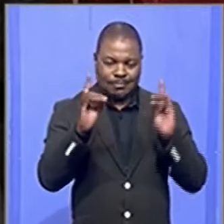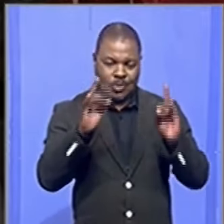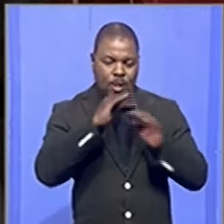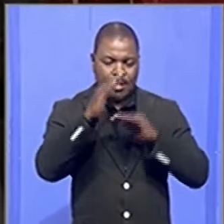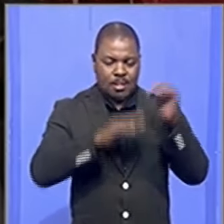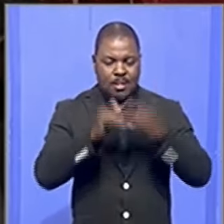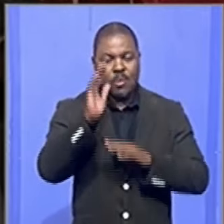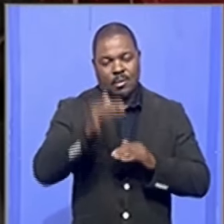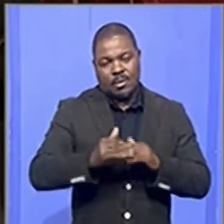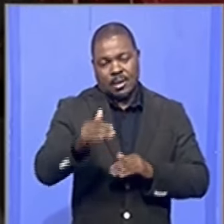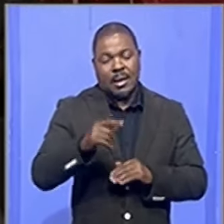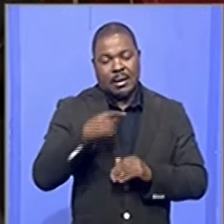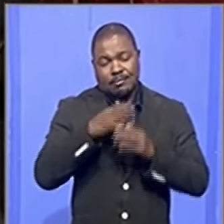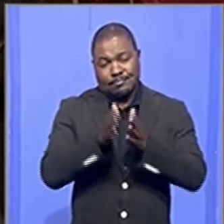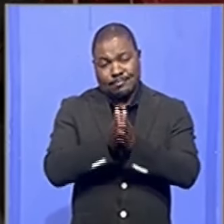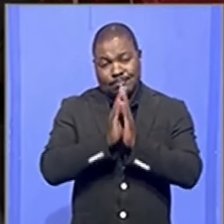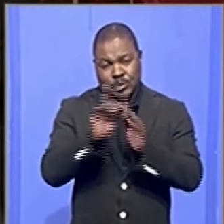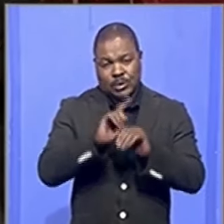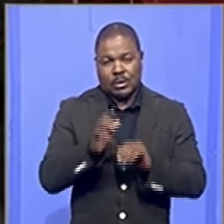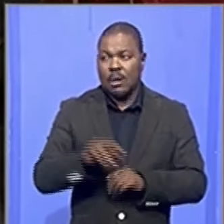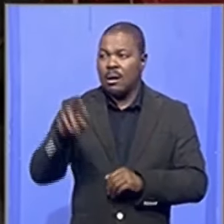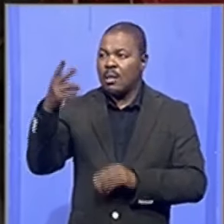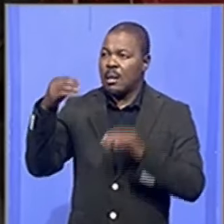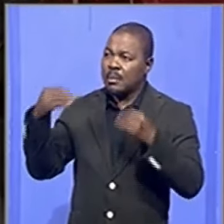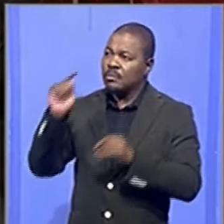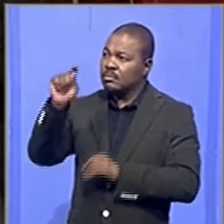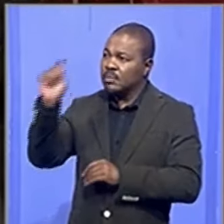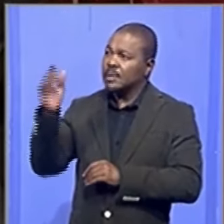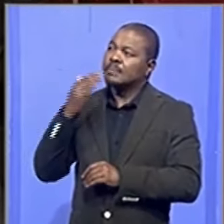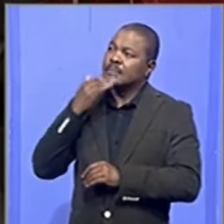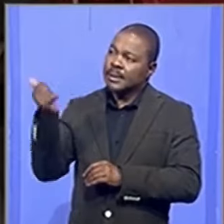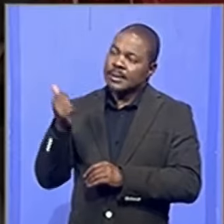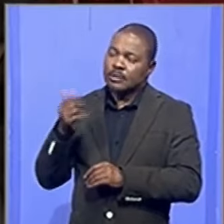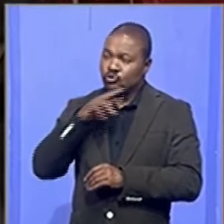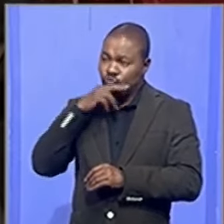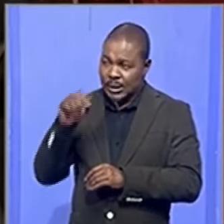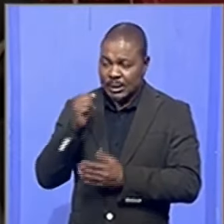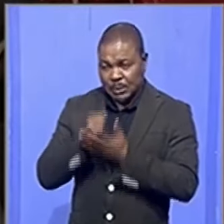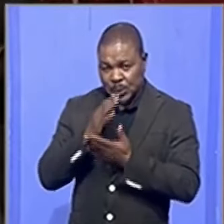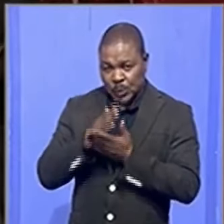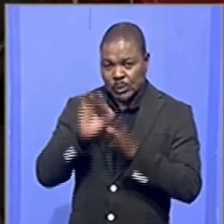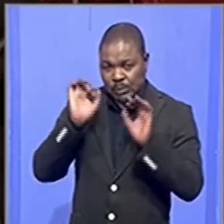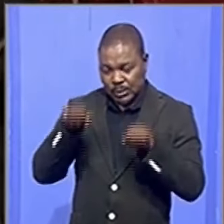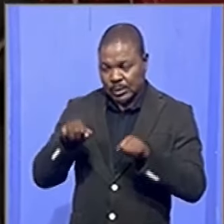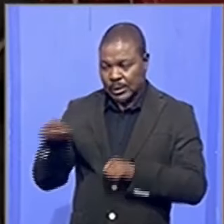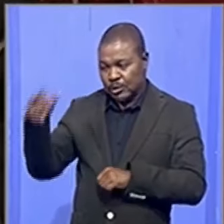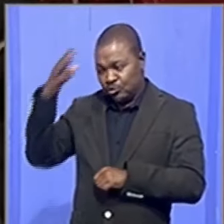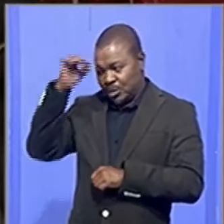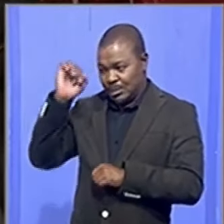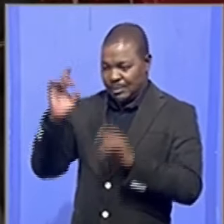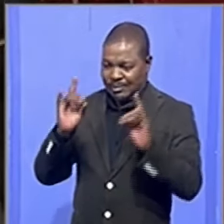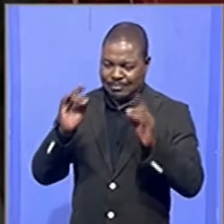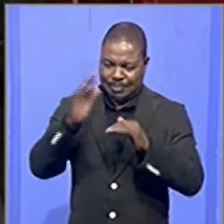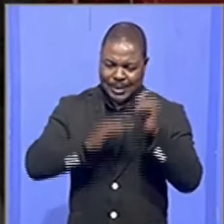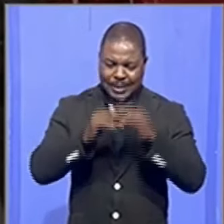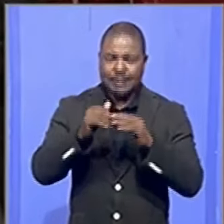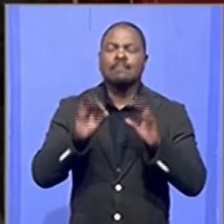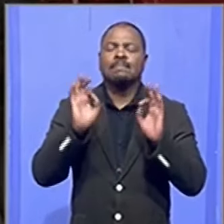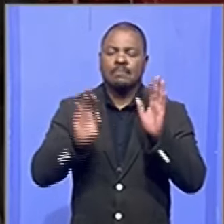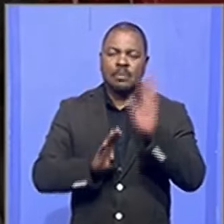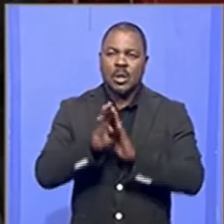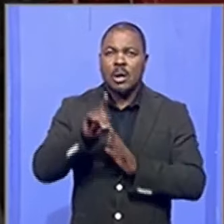constructed. Then my plea is for other business people. Can we really make sure that her dream comes true? She's not asking you